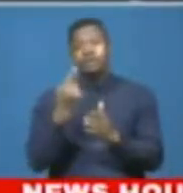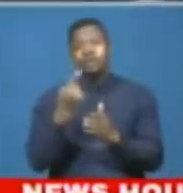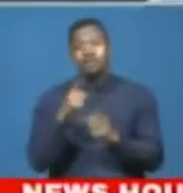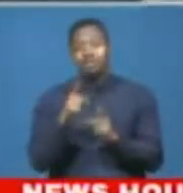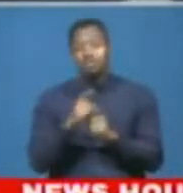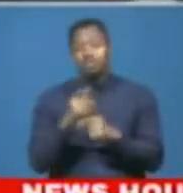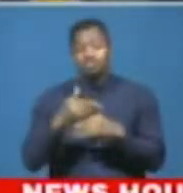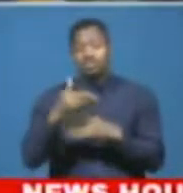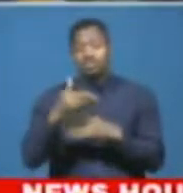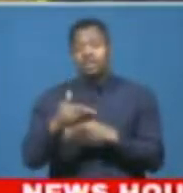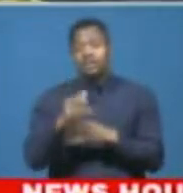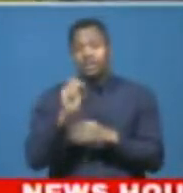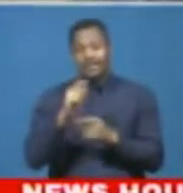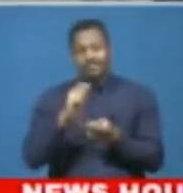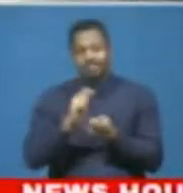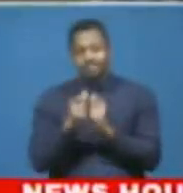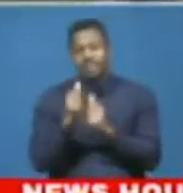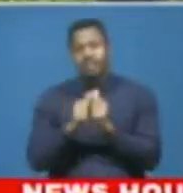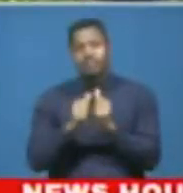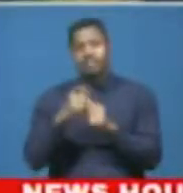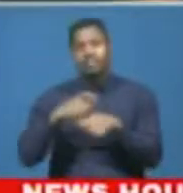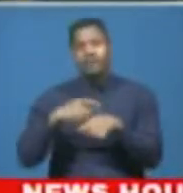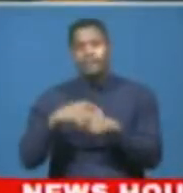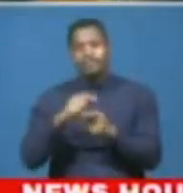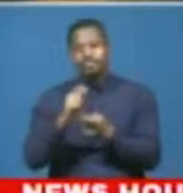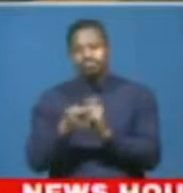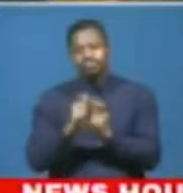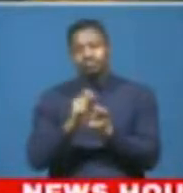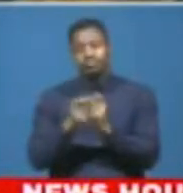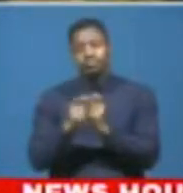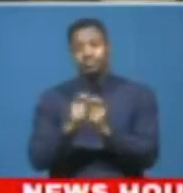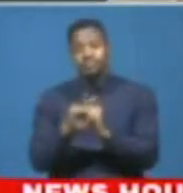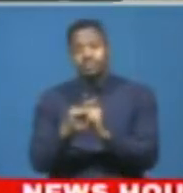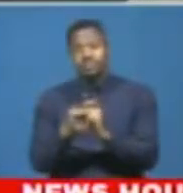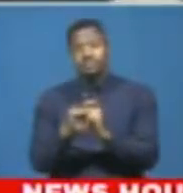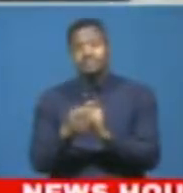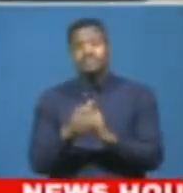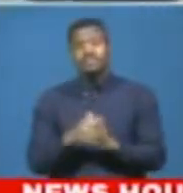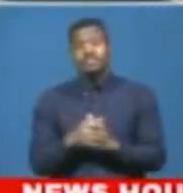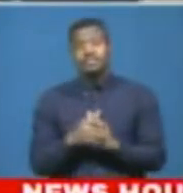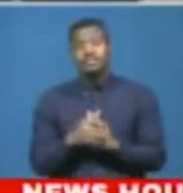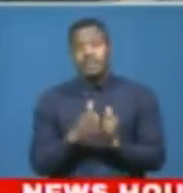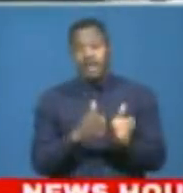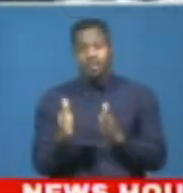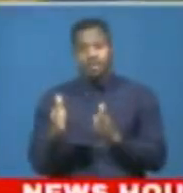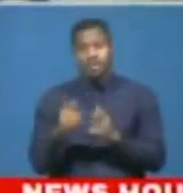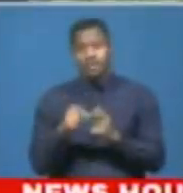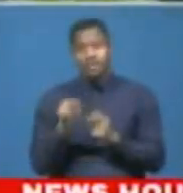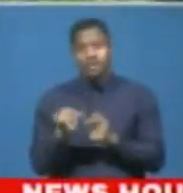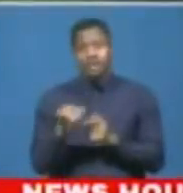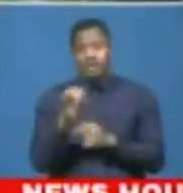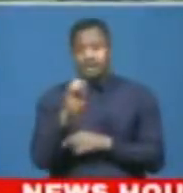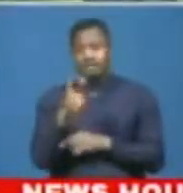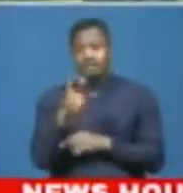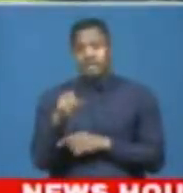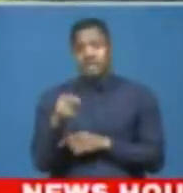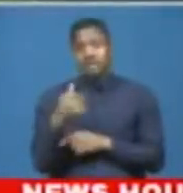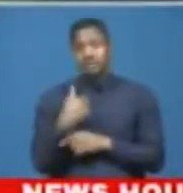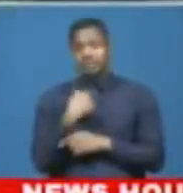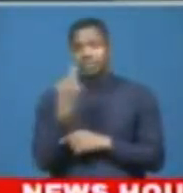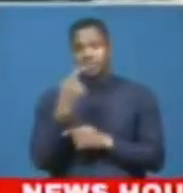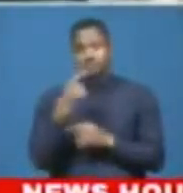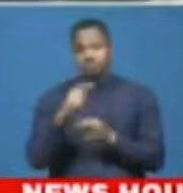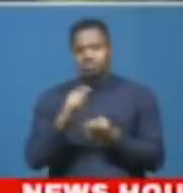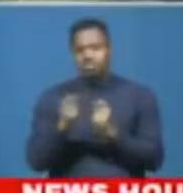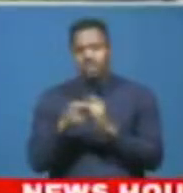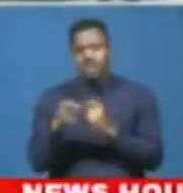thereafter revise it periodically as may be determined by law. Accordingly, the EC can only revise the